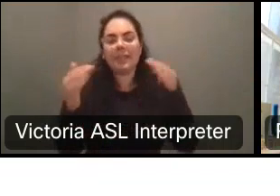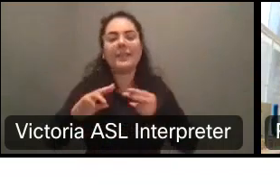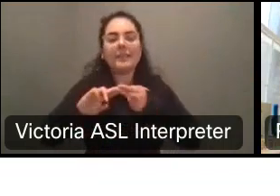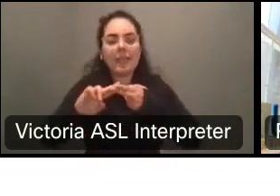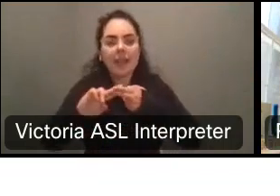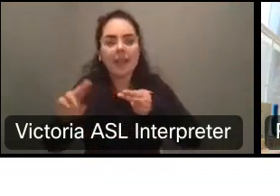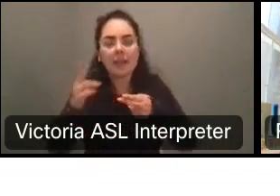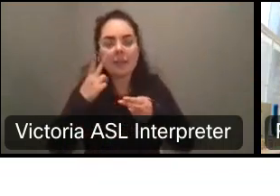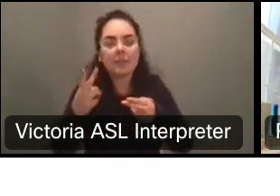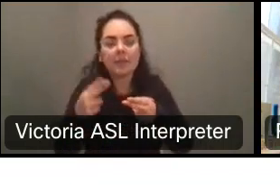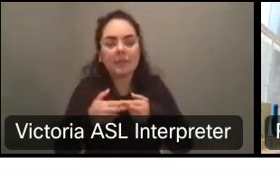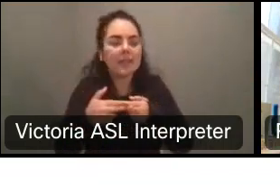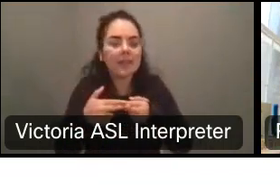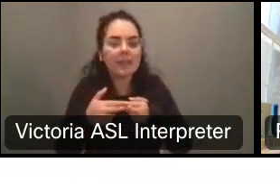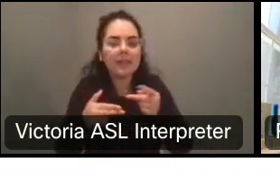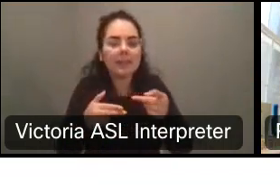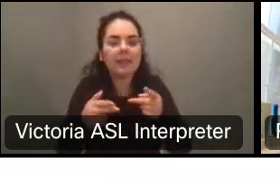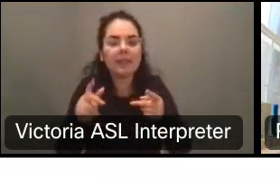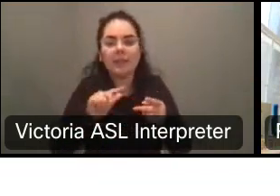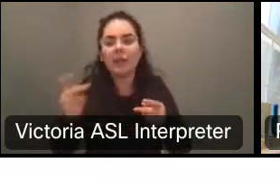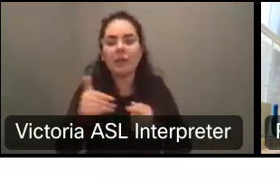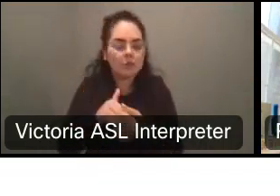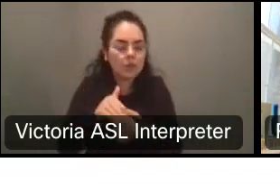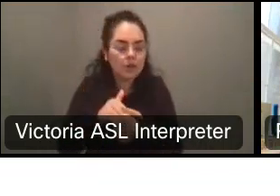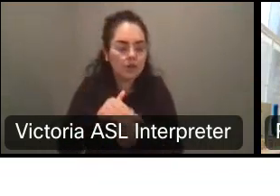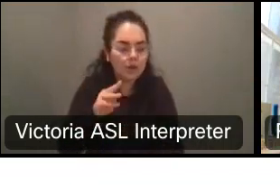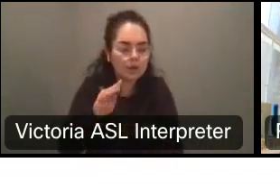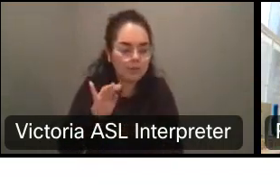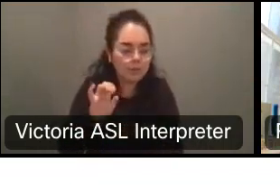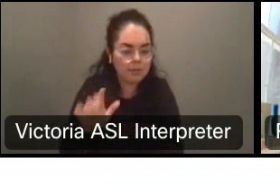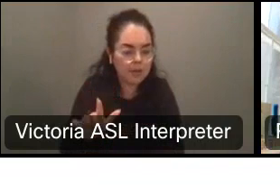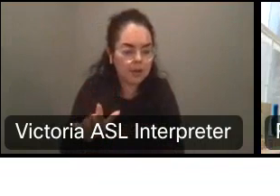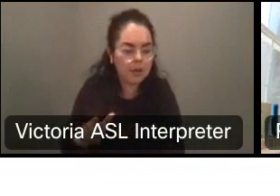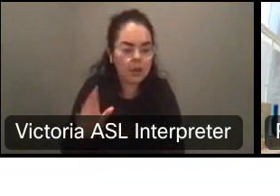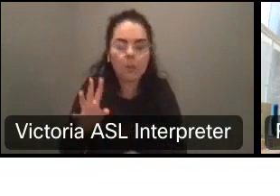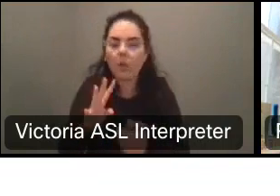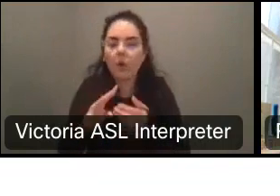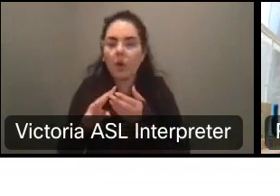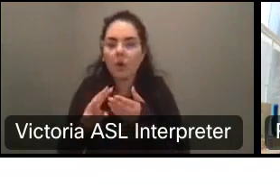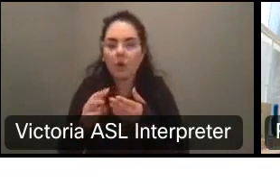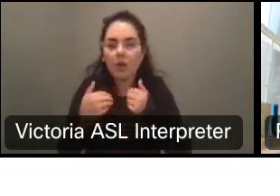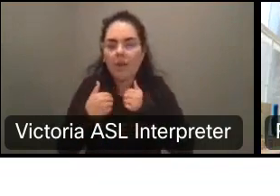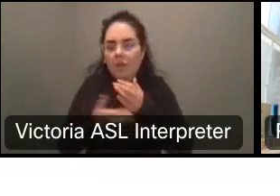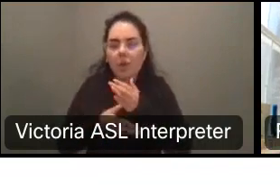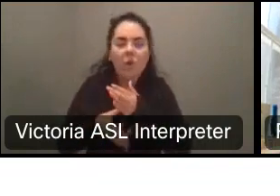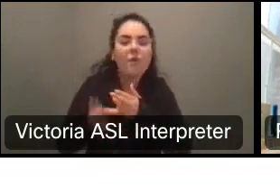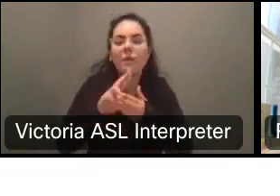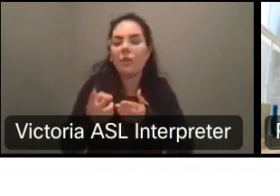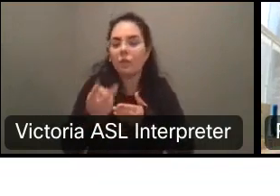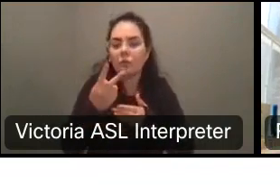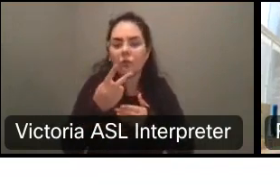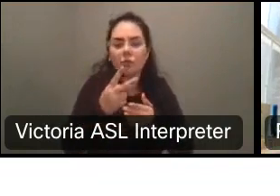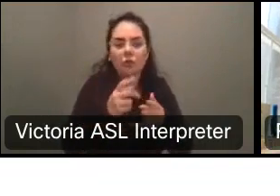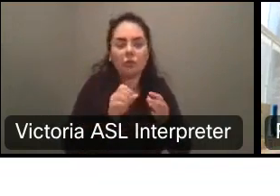will turn over to Dr. Michael Boughton. Here we're going to we're going to kick off with an overview of two key areas from